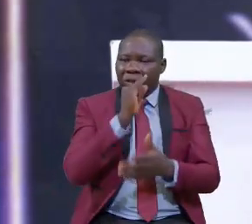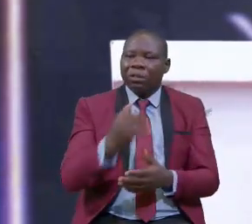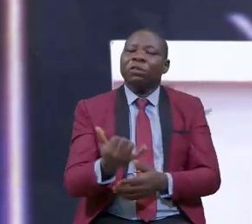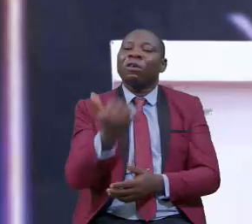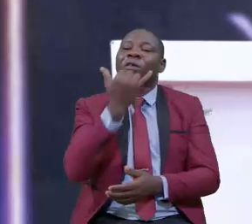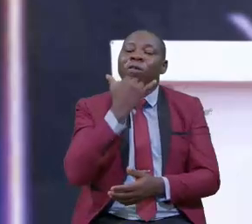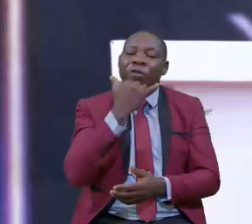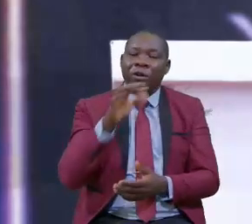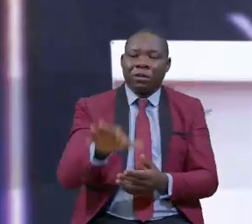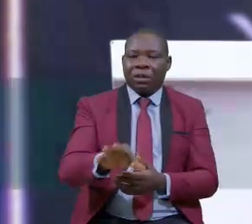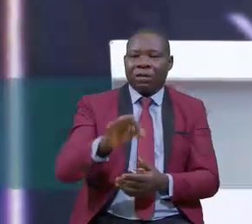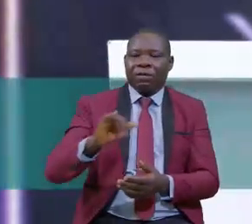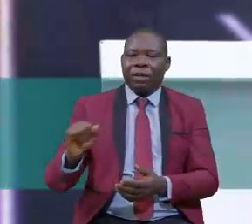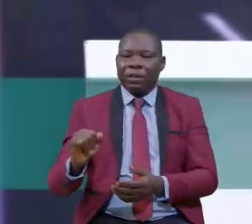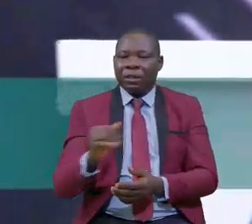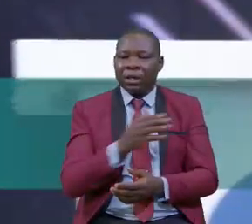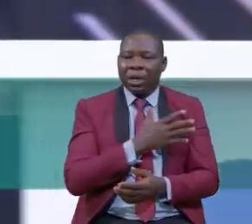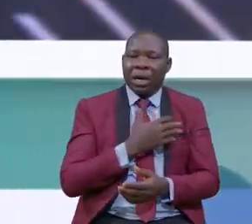perilous fence building.